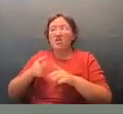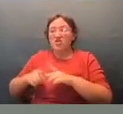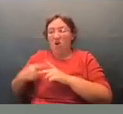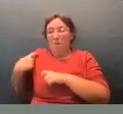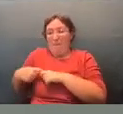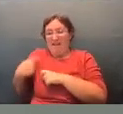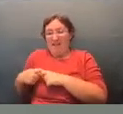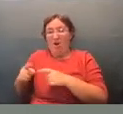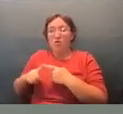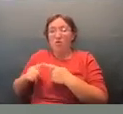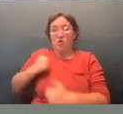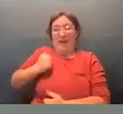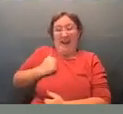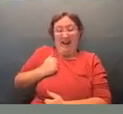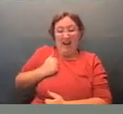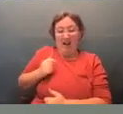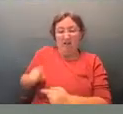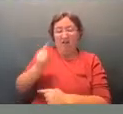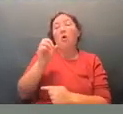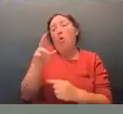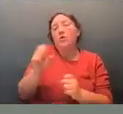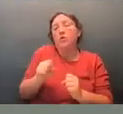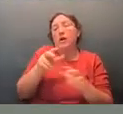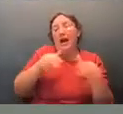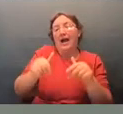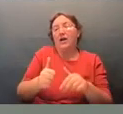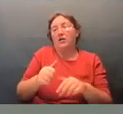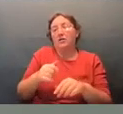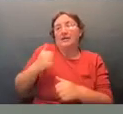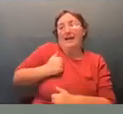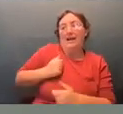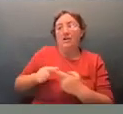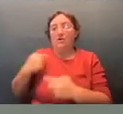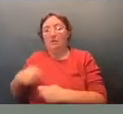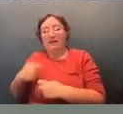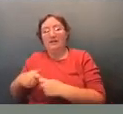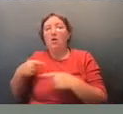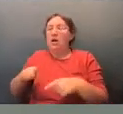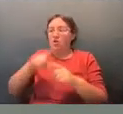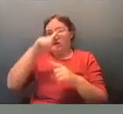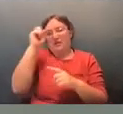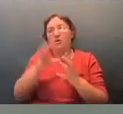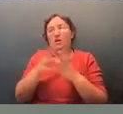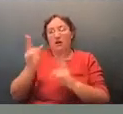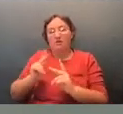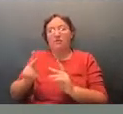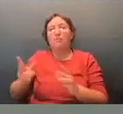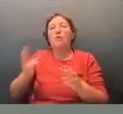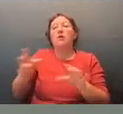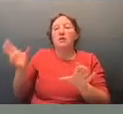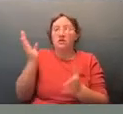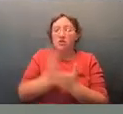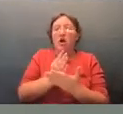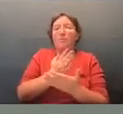north. Or if we switch it and we start in the north, then we can go south. But you'll find here in the summer that this is a nice little resting point